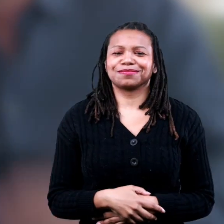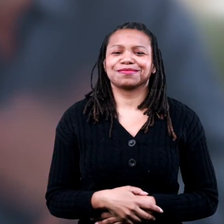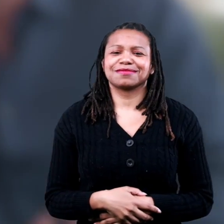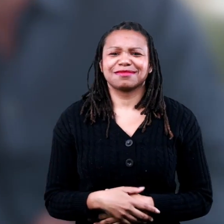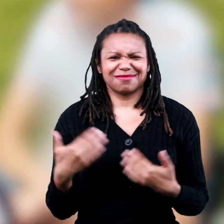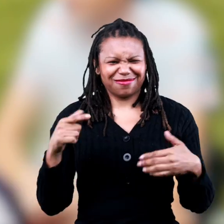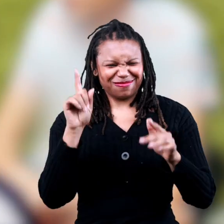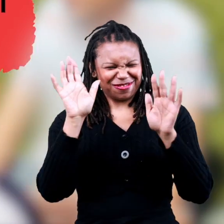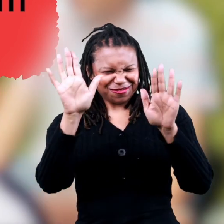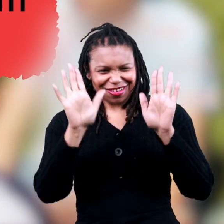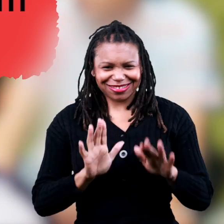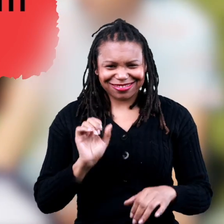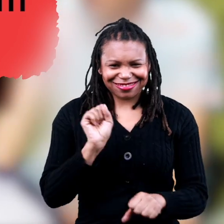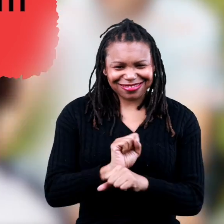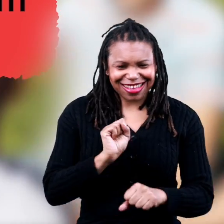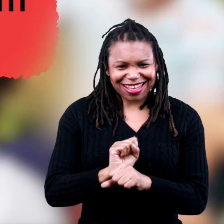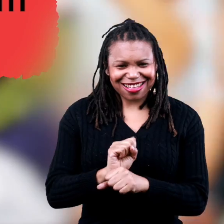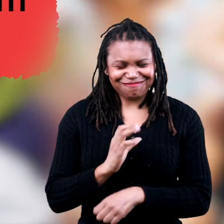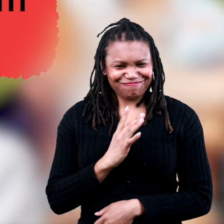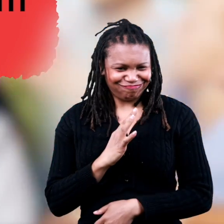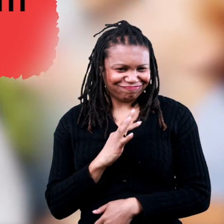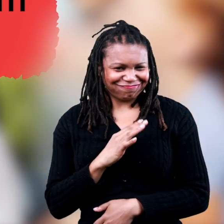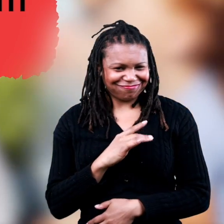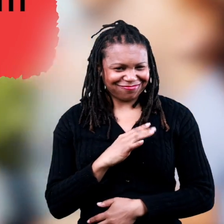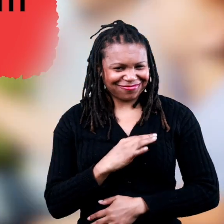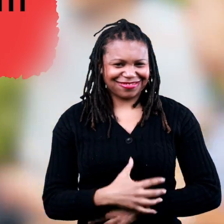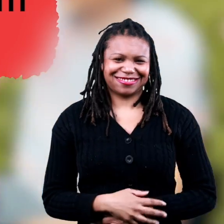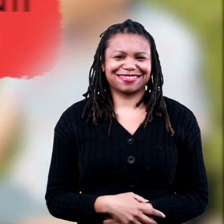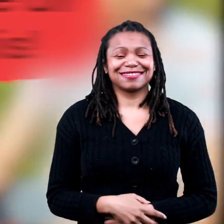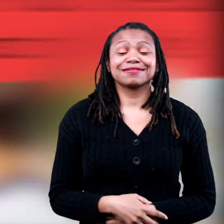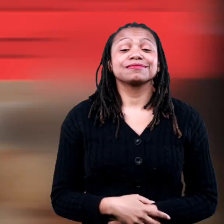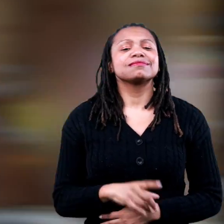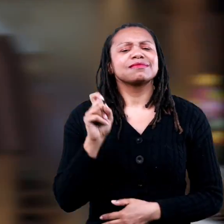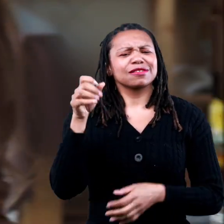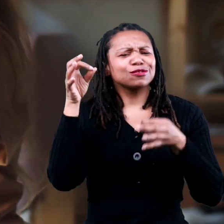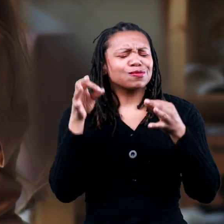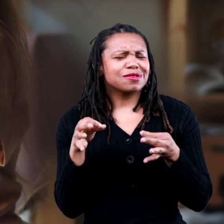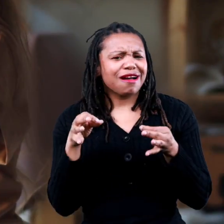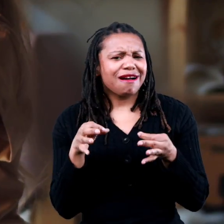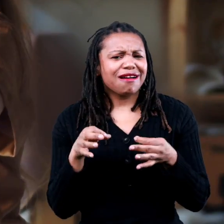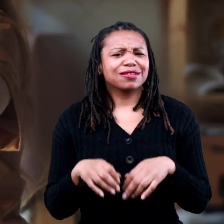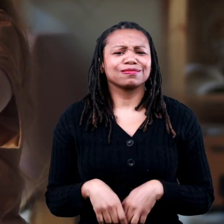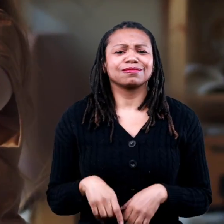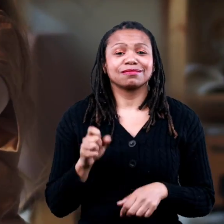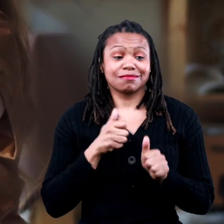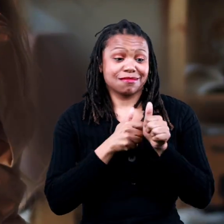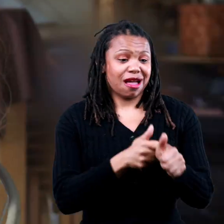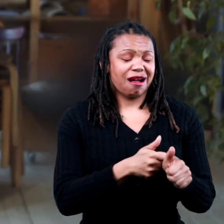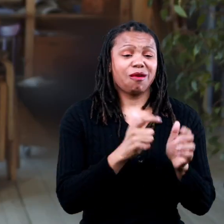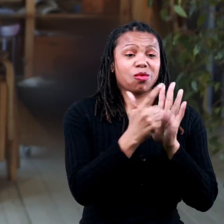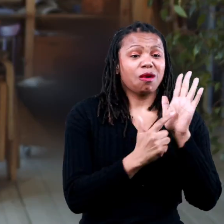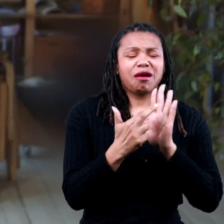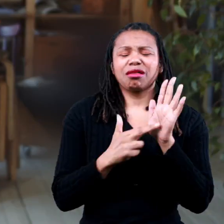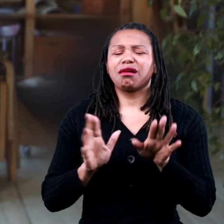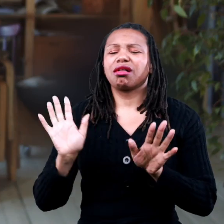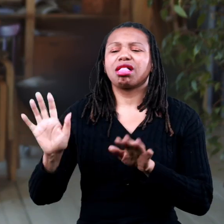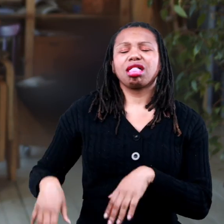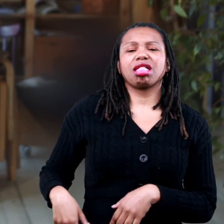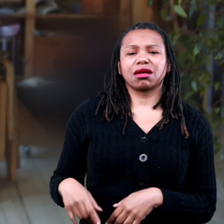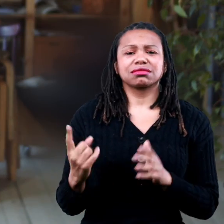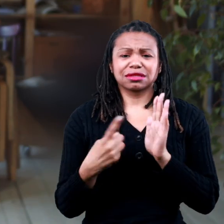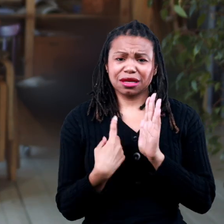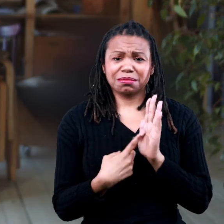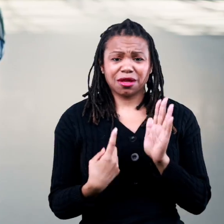Law. Wow, you are all great at this. There may be times when you decide to not follow